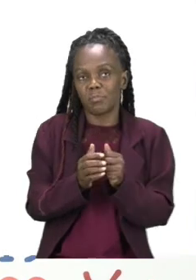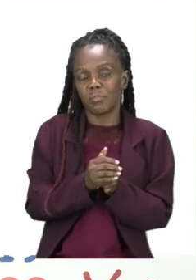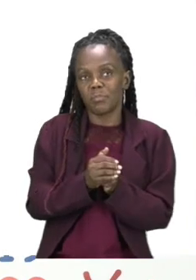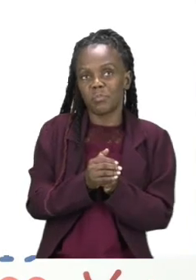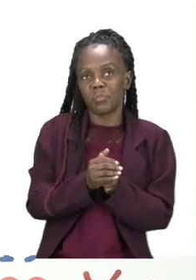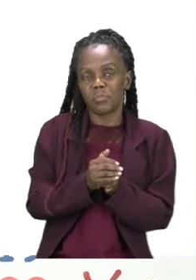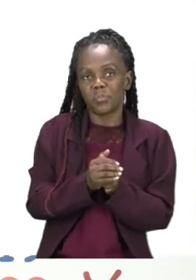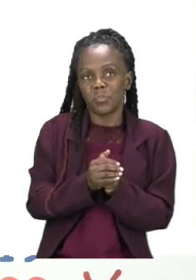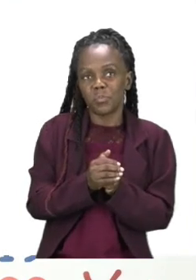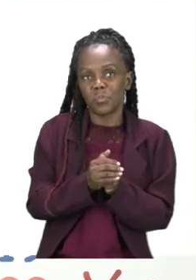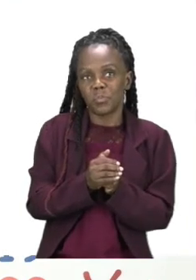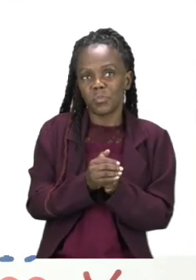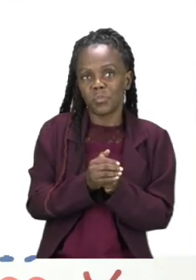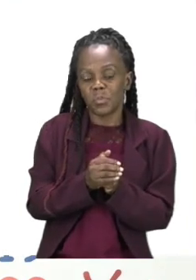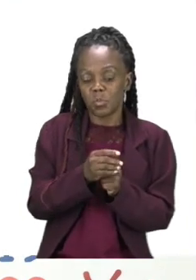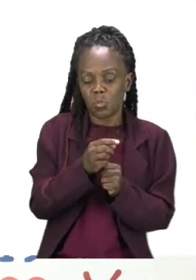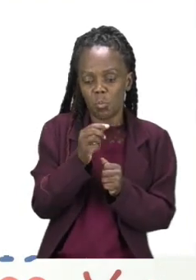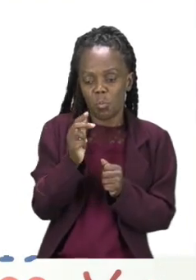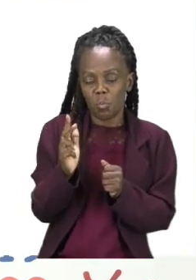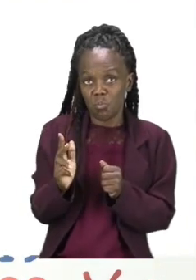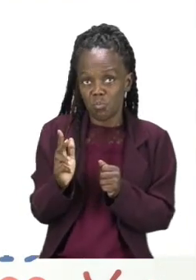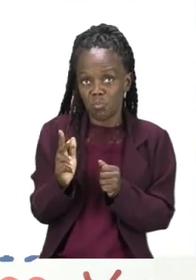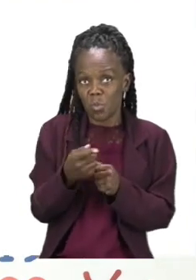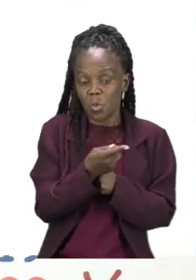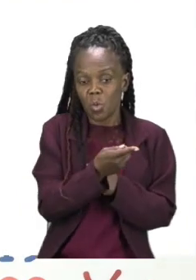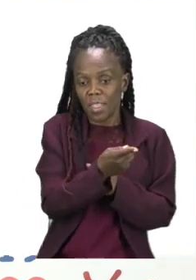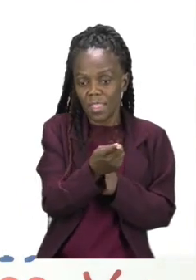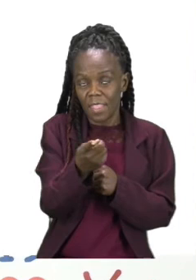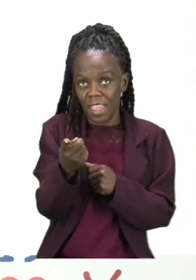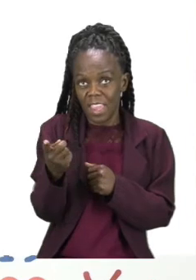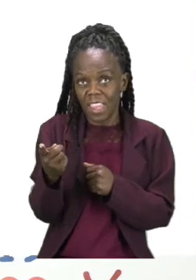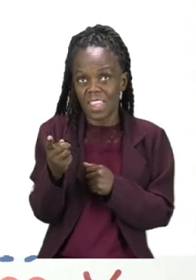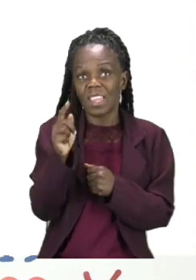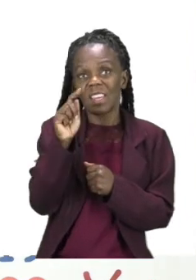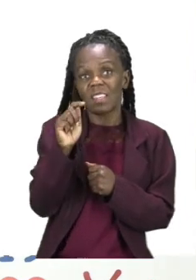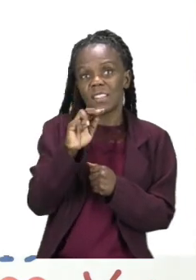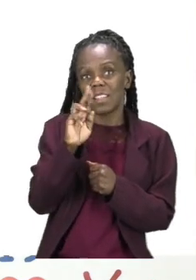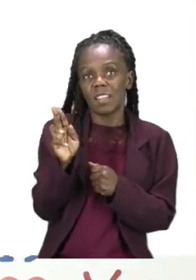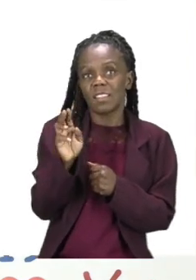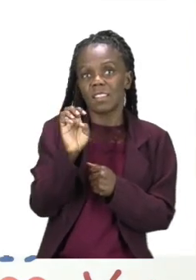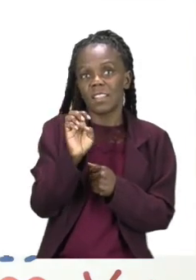people, we point to those people and we say they.